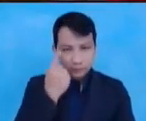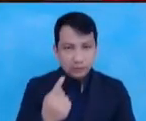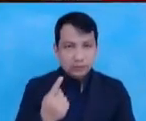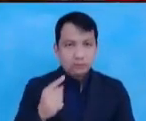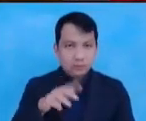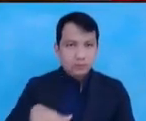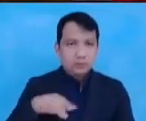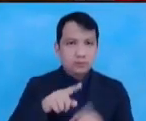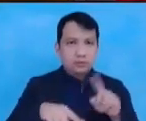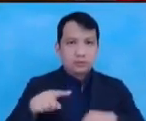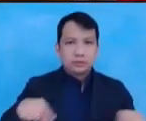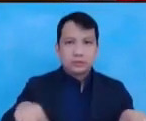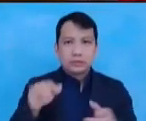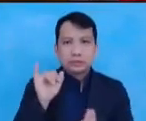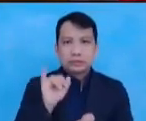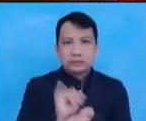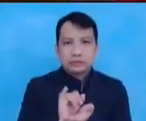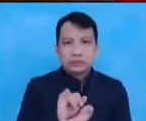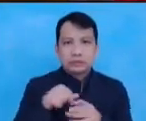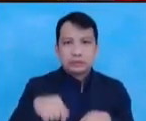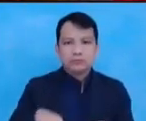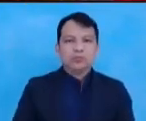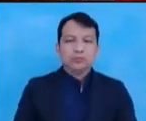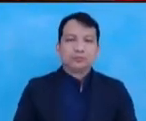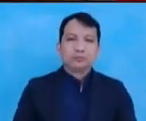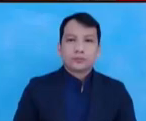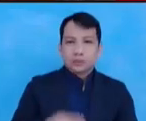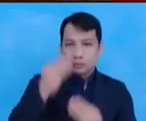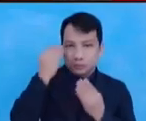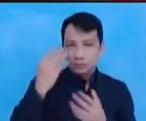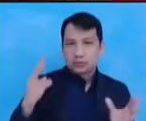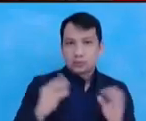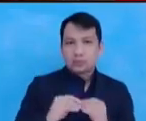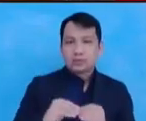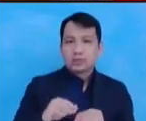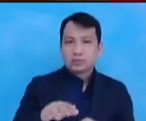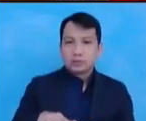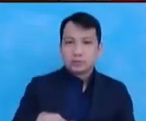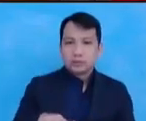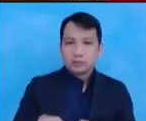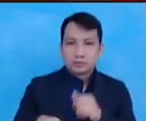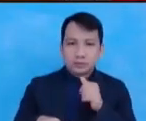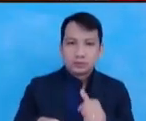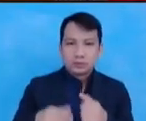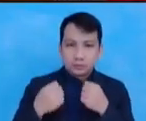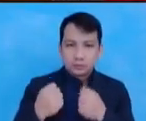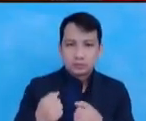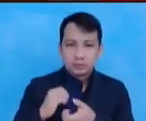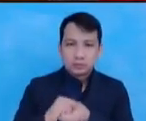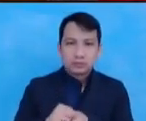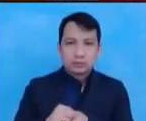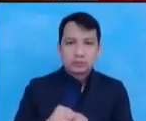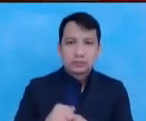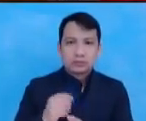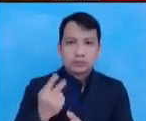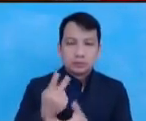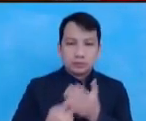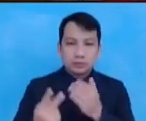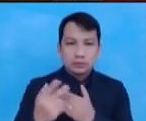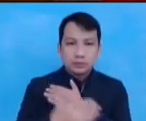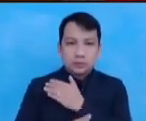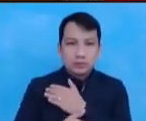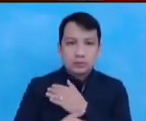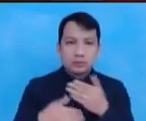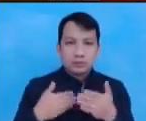investments. Tiniyak naman ng mga opisyal na hindi makakaapekto sa matatag na relasyon ng dalawang bansa ang nalalapit